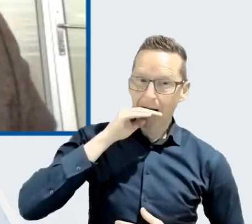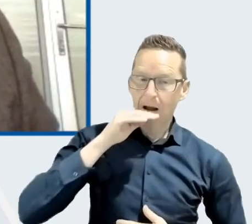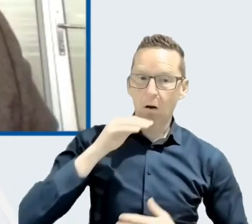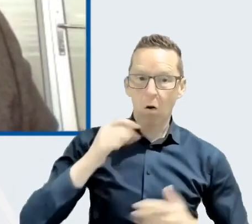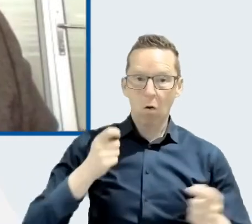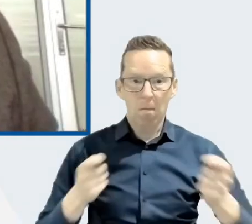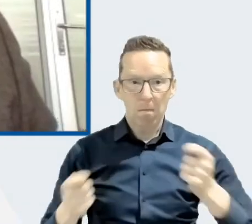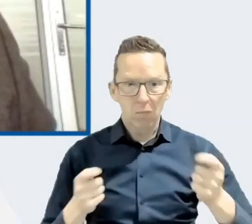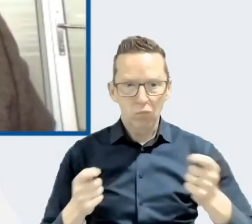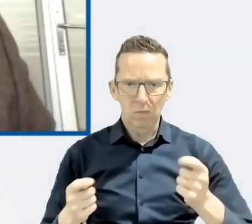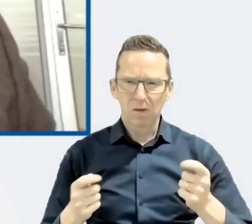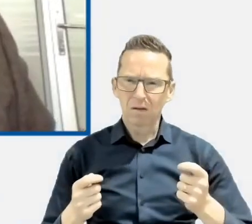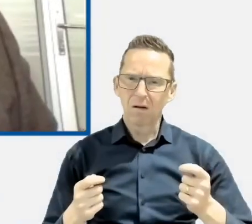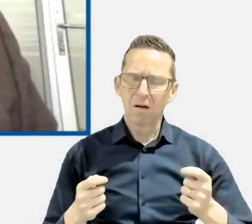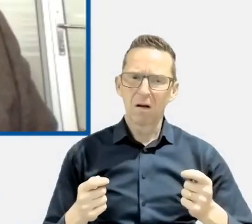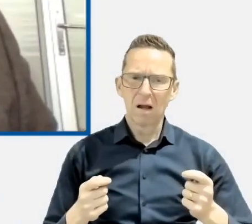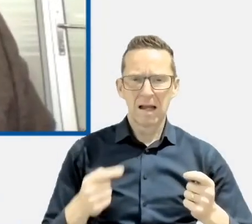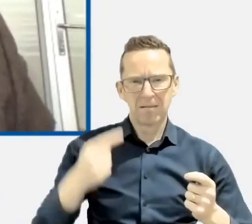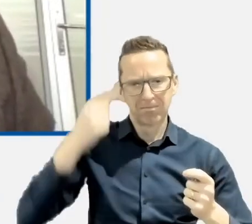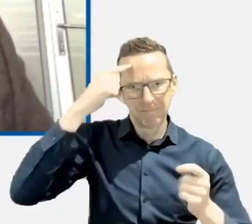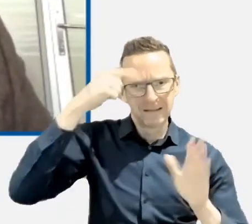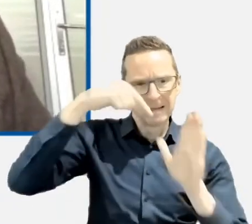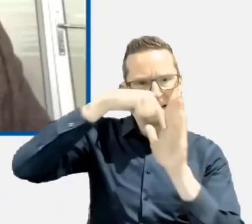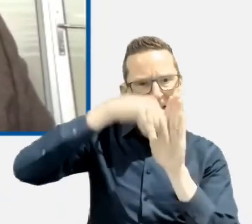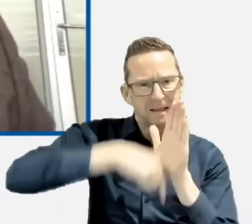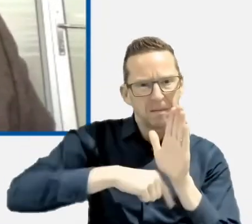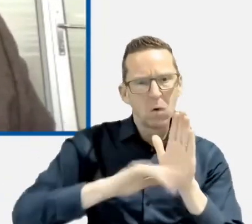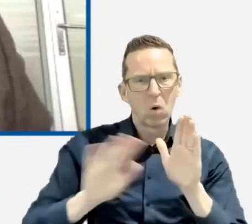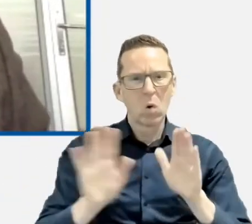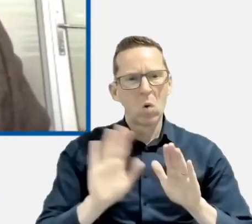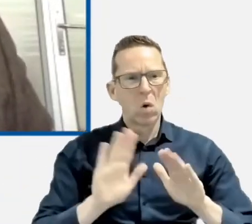comprehensiveness, particularly considering the evolving